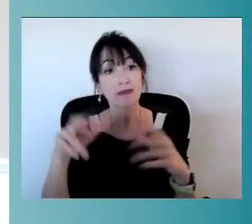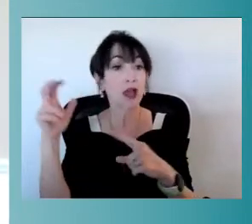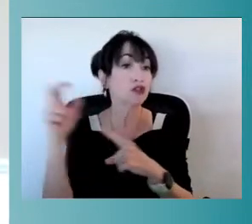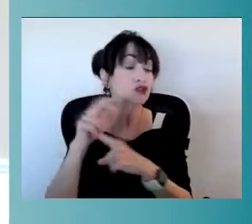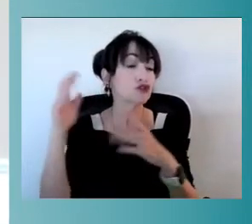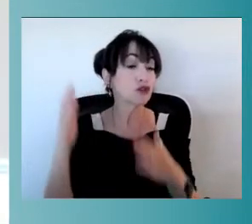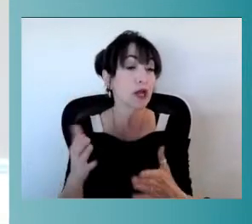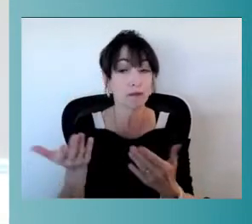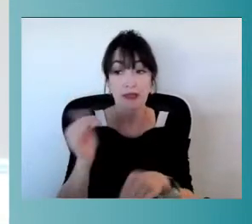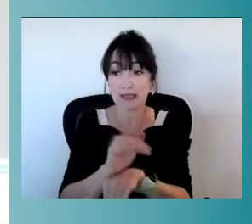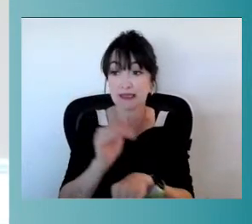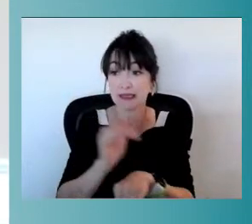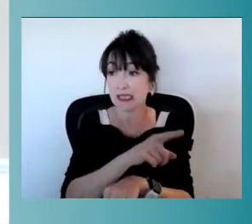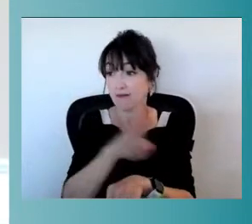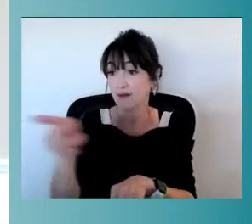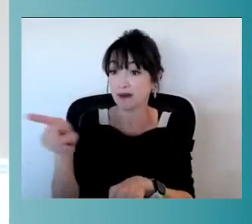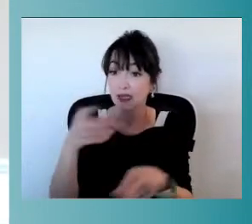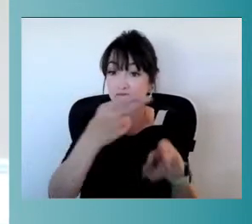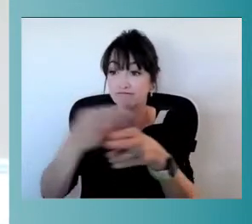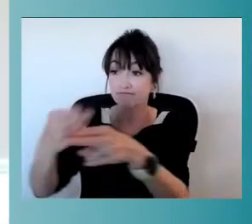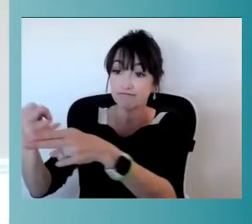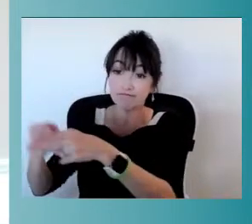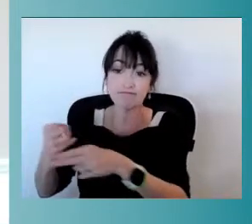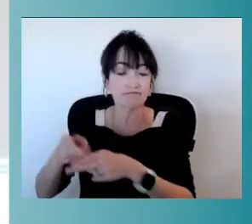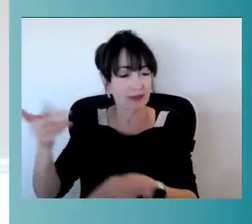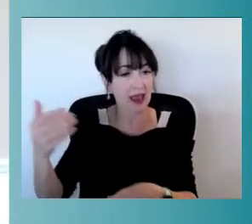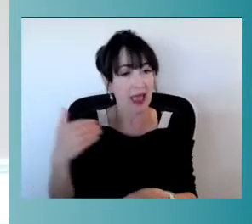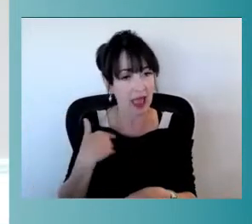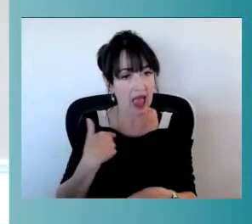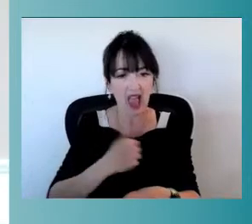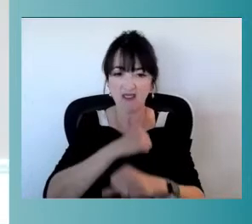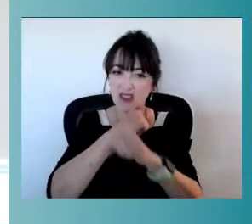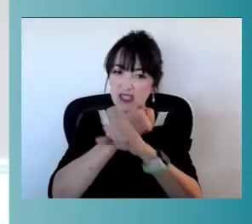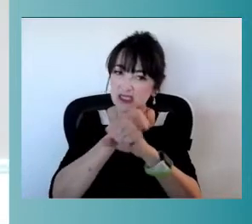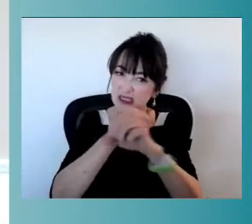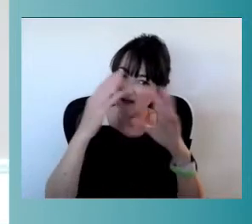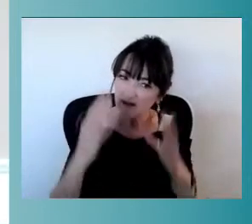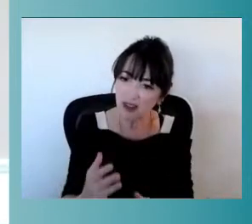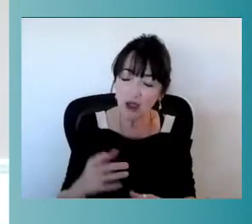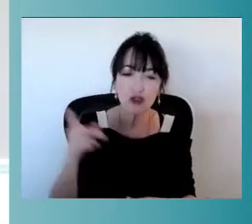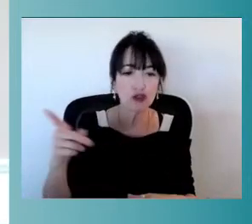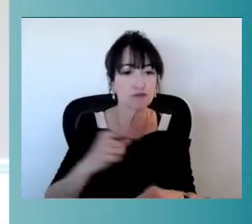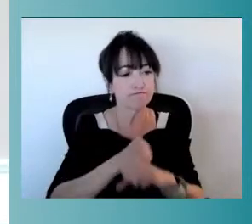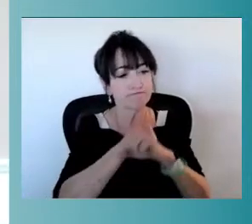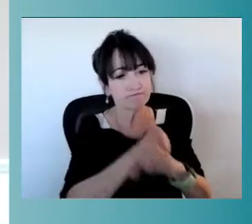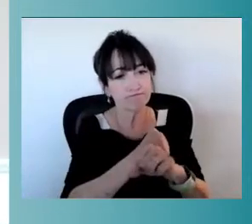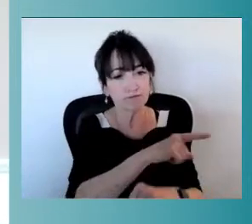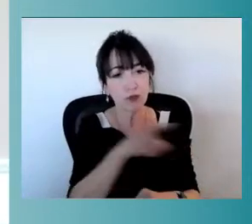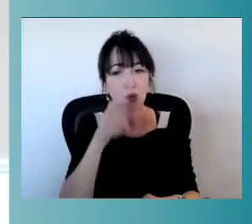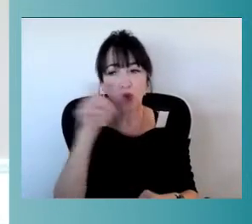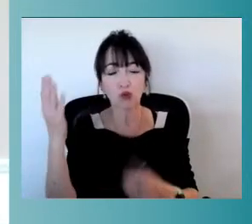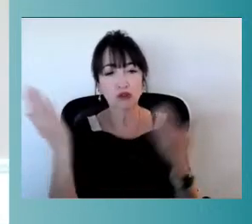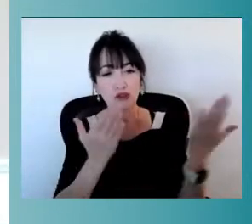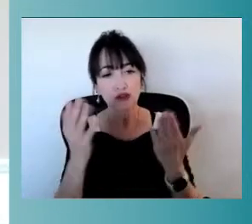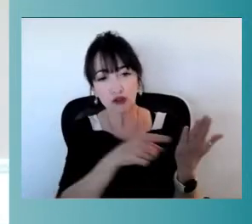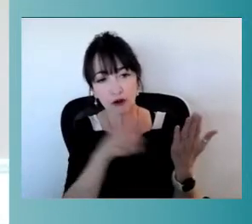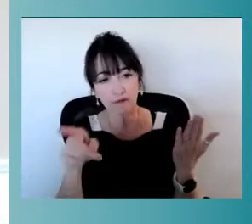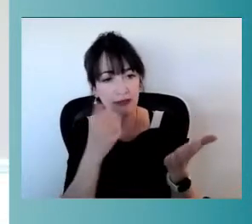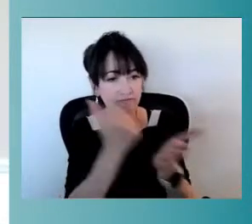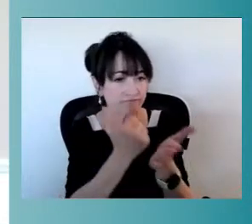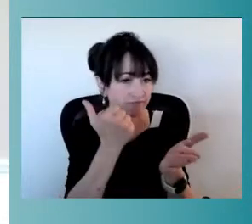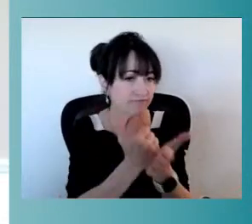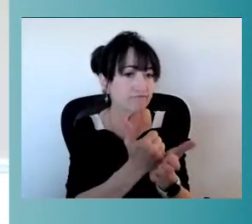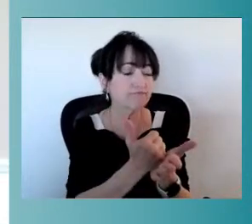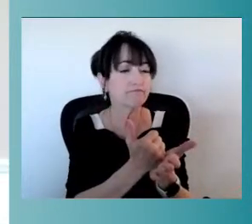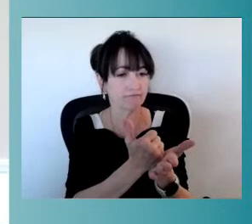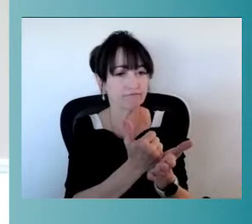award winners represent. Defender, defending the people you serve, assisting and helping.